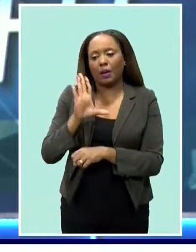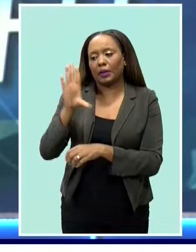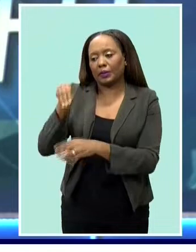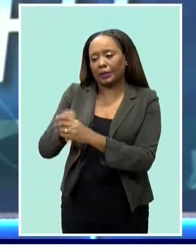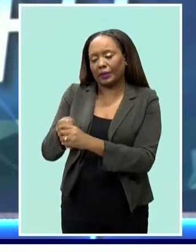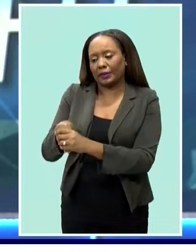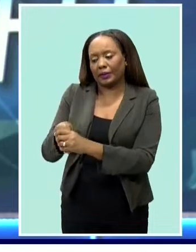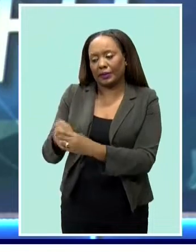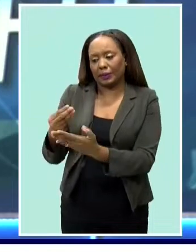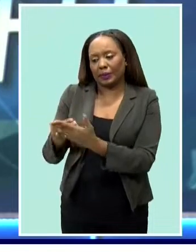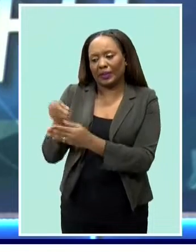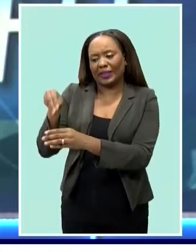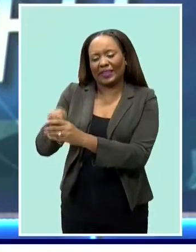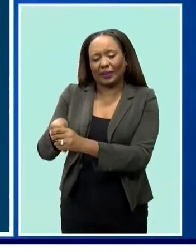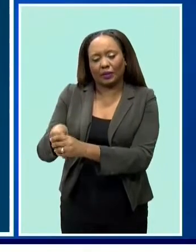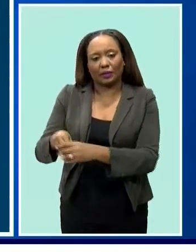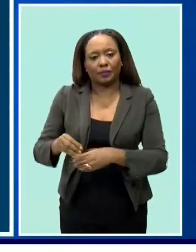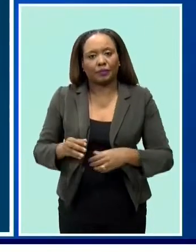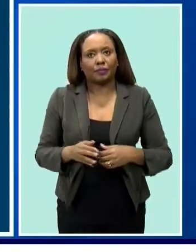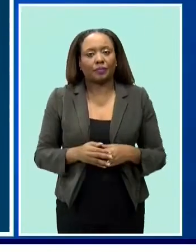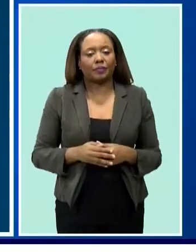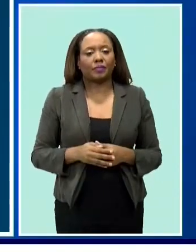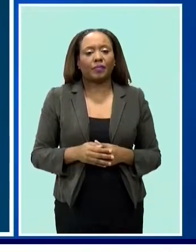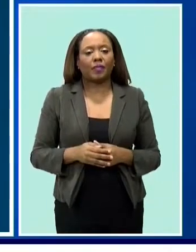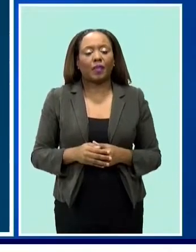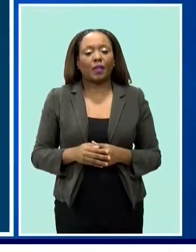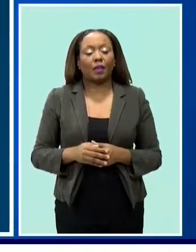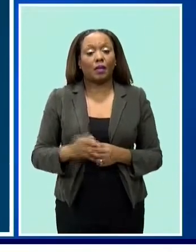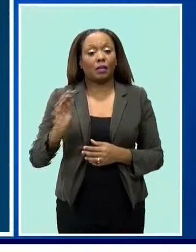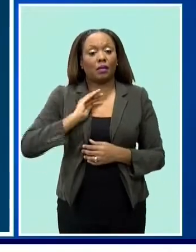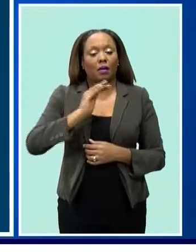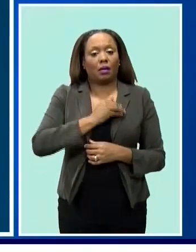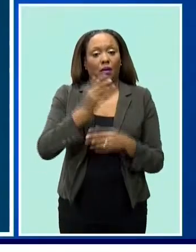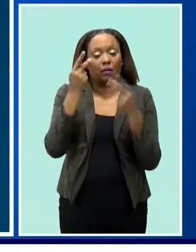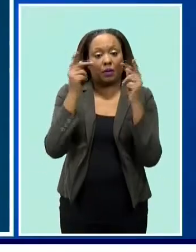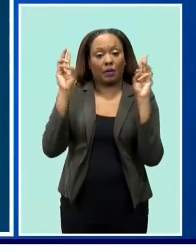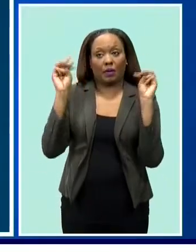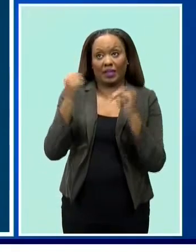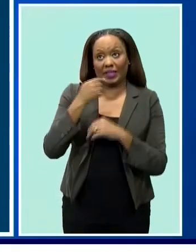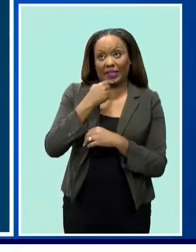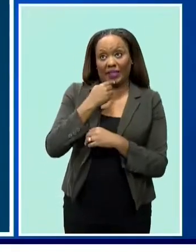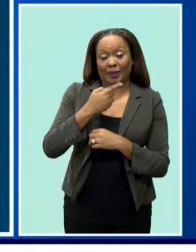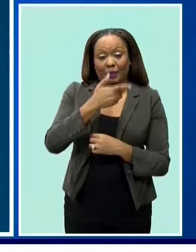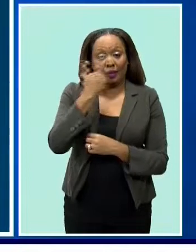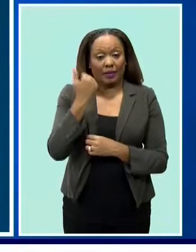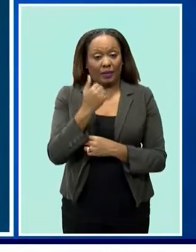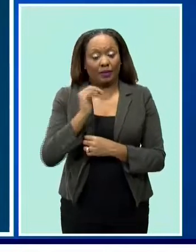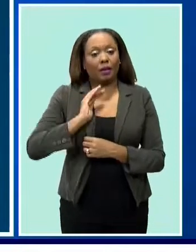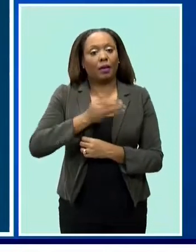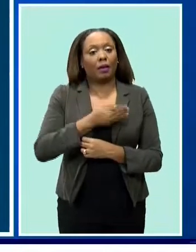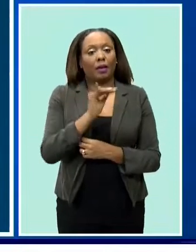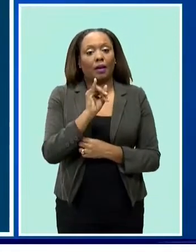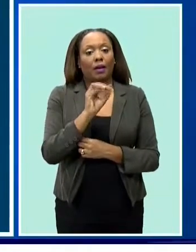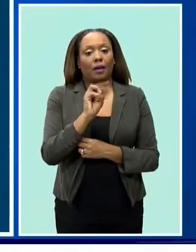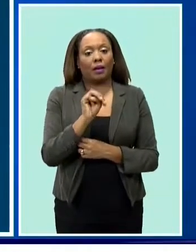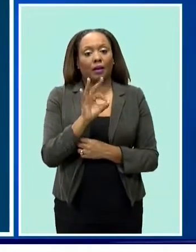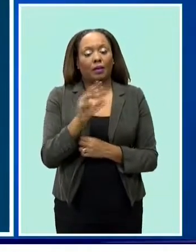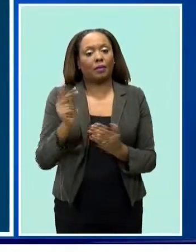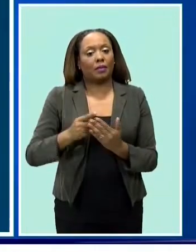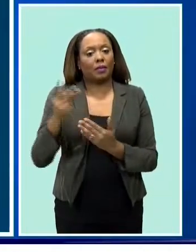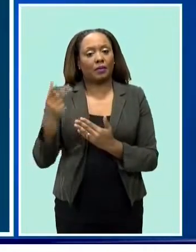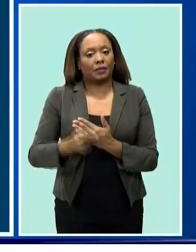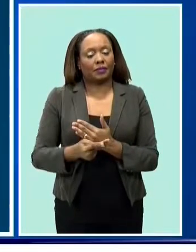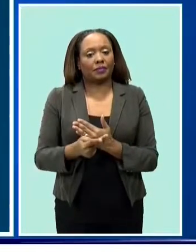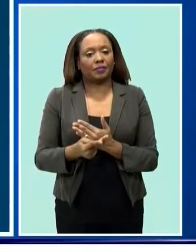fund. Our Prime Minister has indicated that because of the IMF program, Barbados